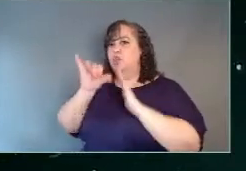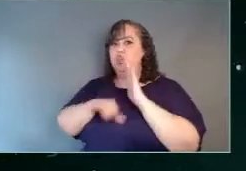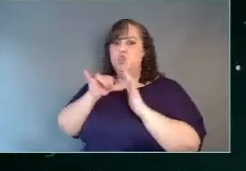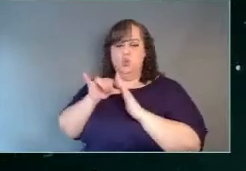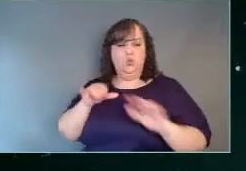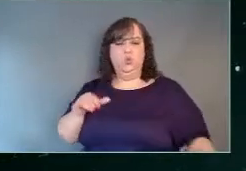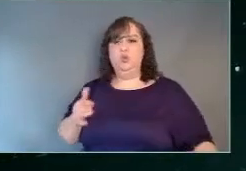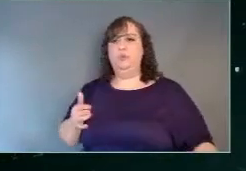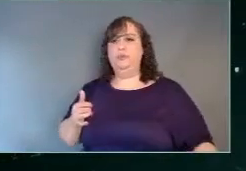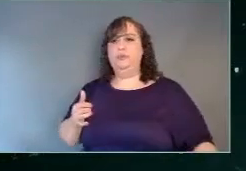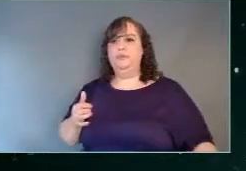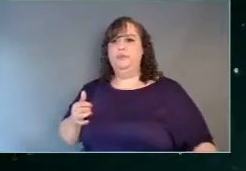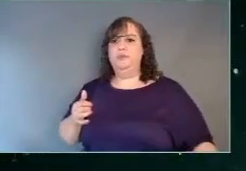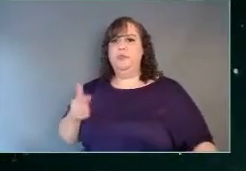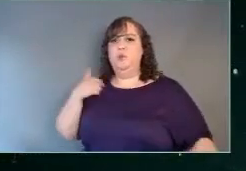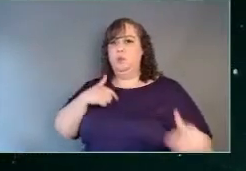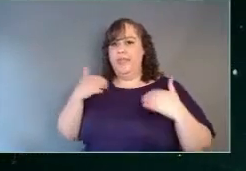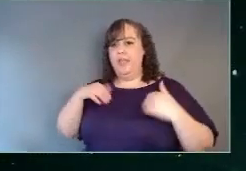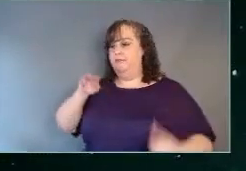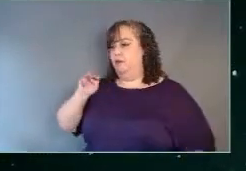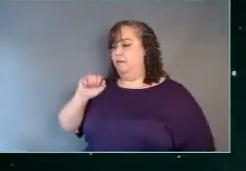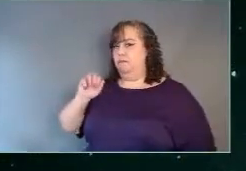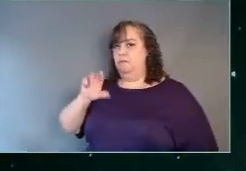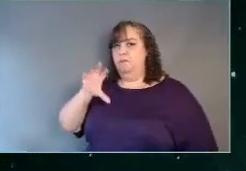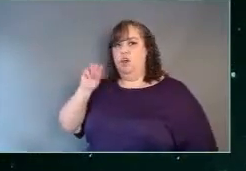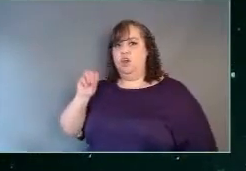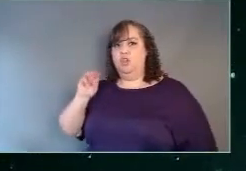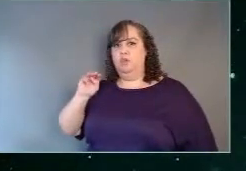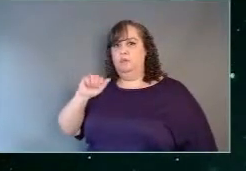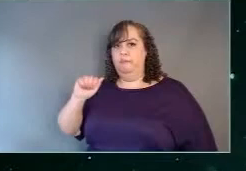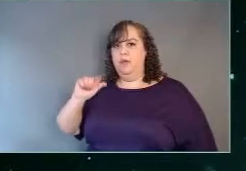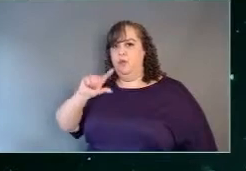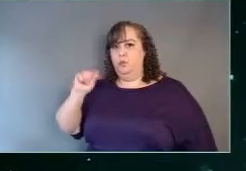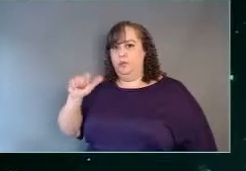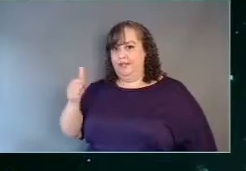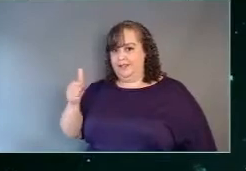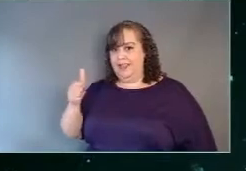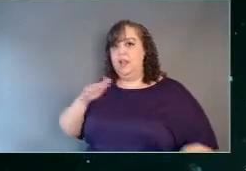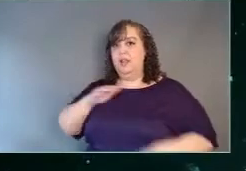why aren't the DART solar panels symmetrical?